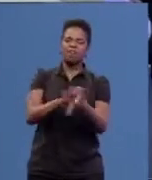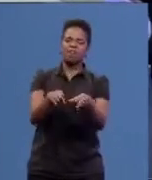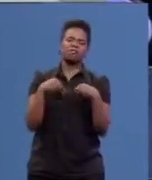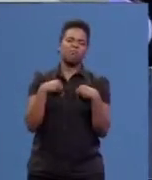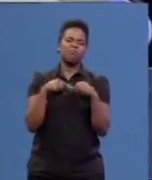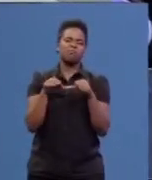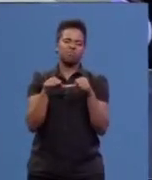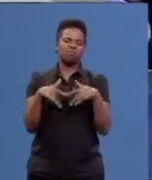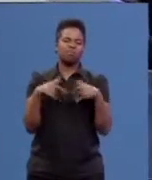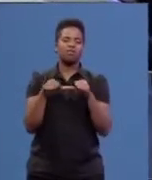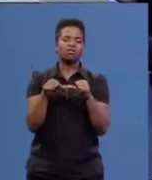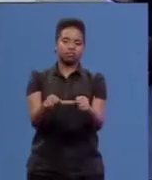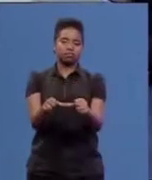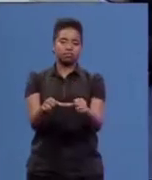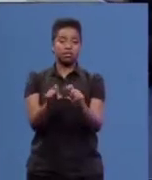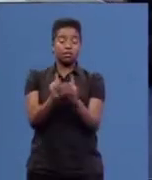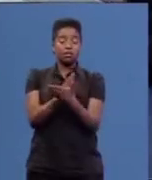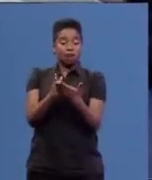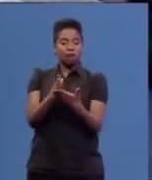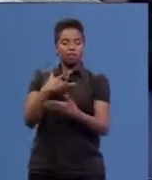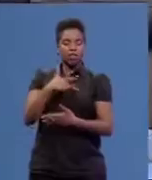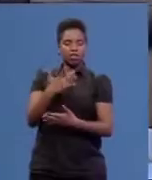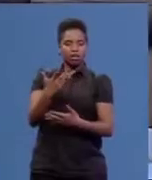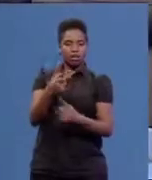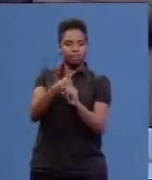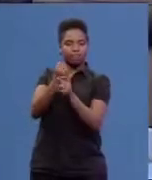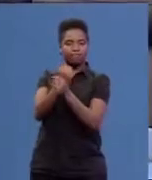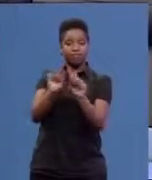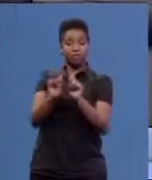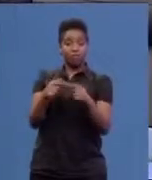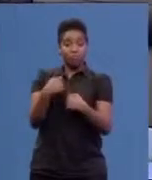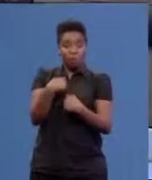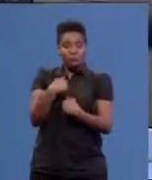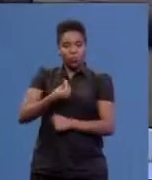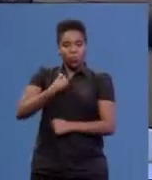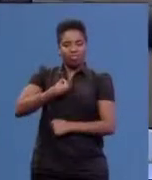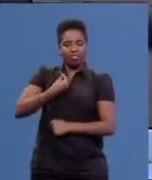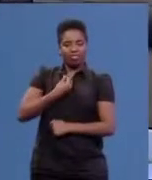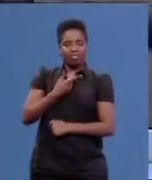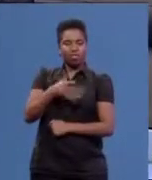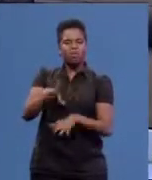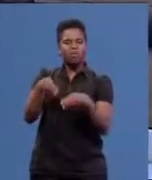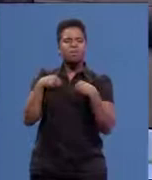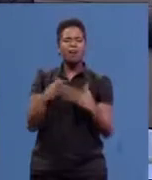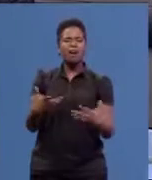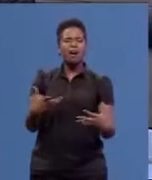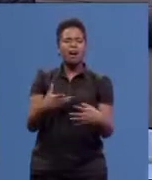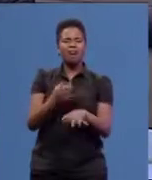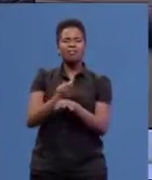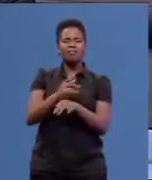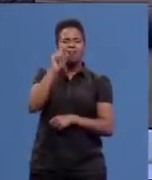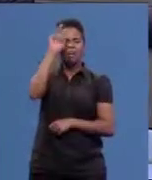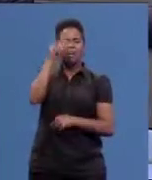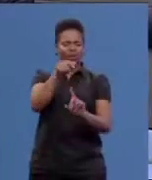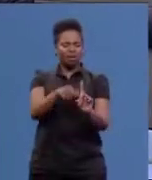he represents a particular struggle against apartheid. But for each generation here too, I think part of how we need to cope is to see Utata Mandela as an ordinary